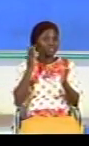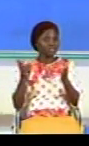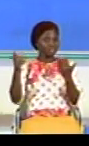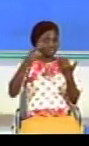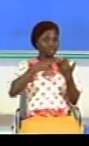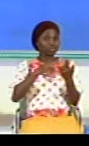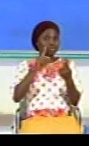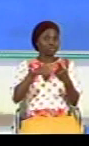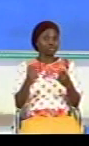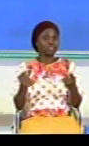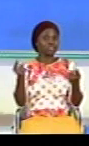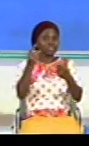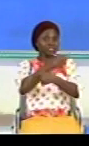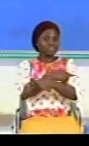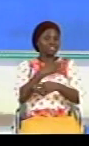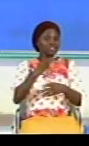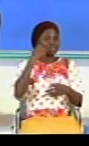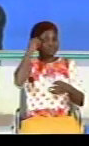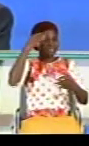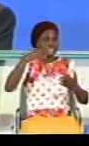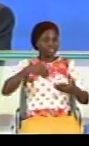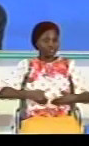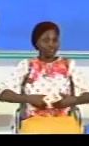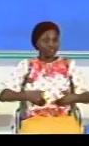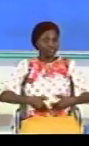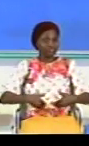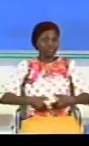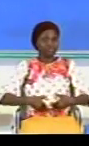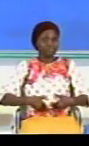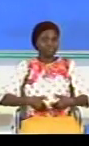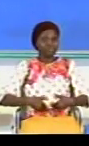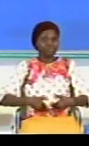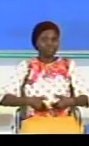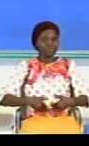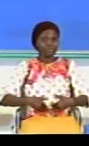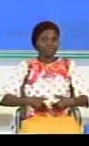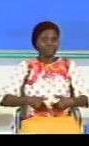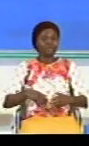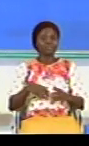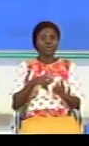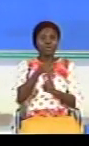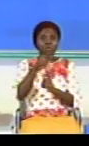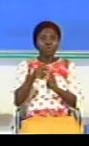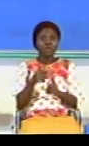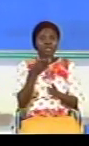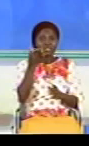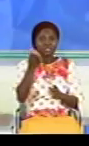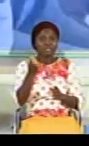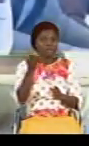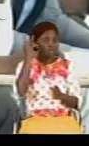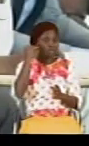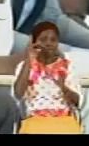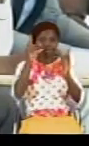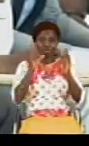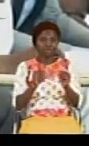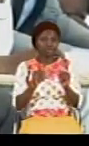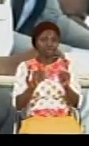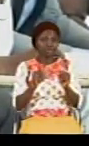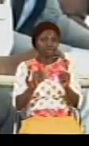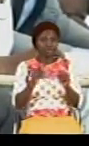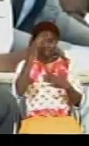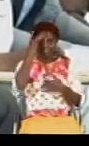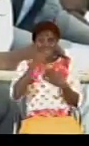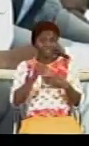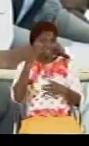his youth. Days when there was no sickness, you are returning to those days. No